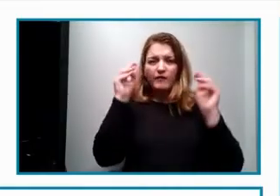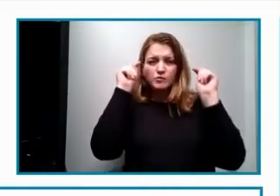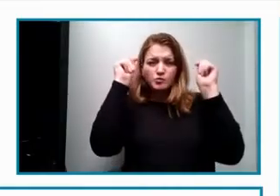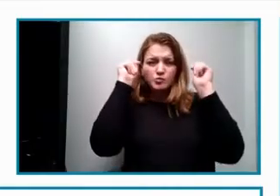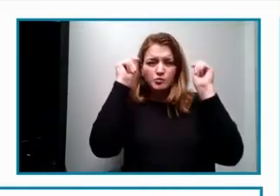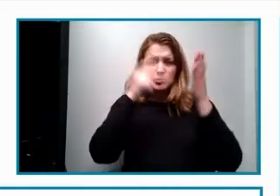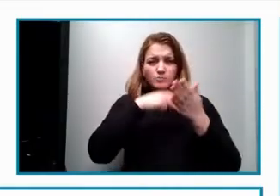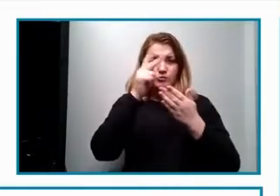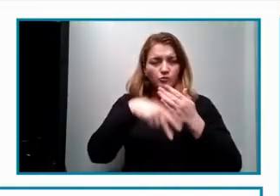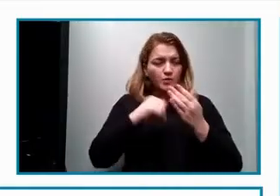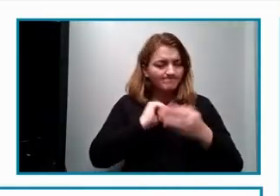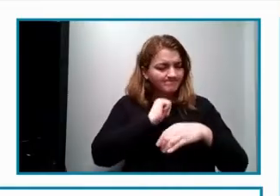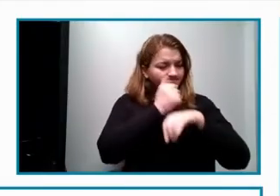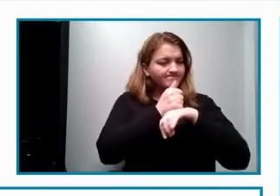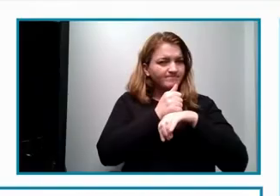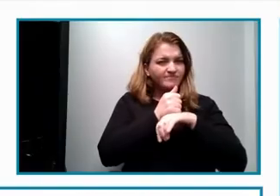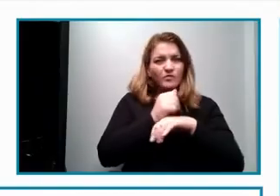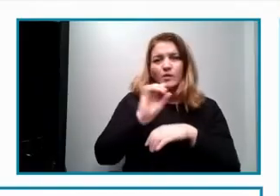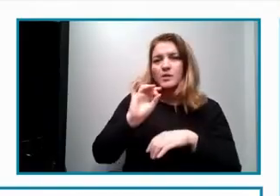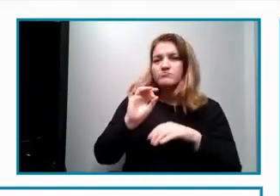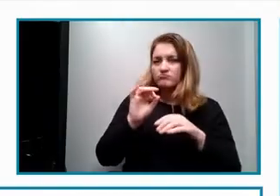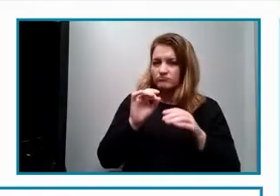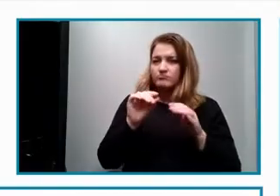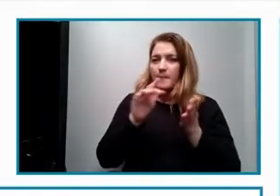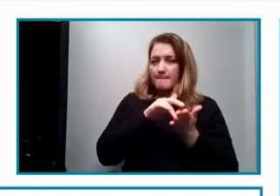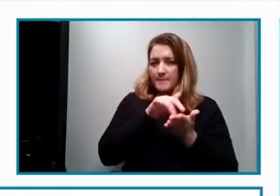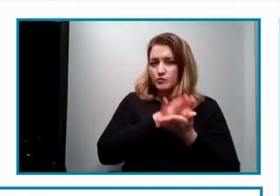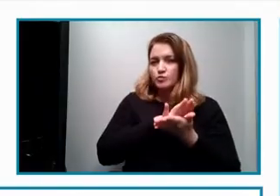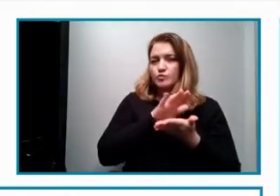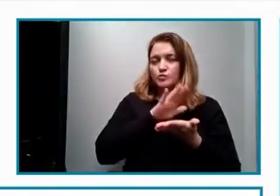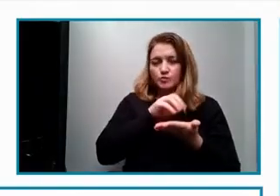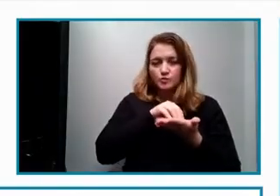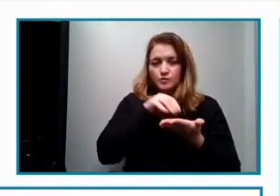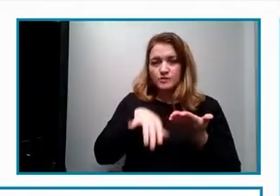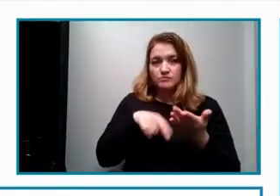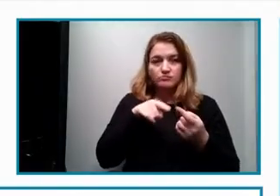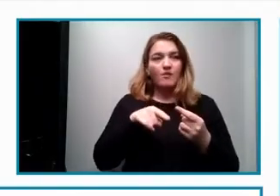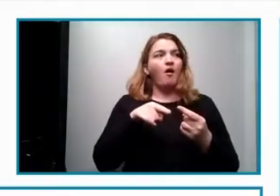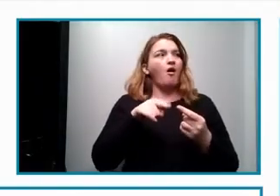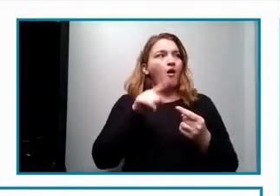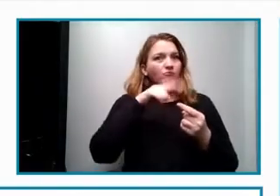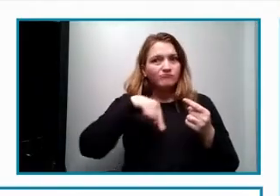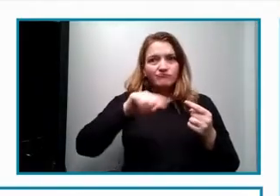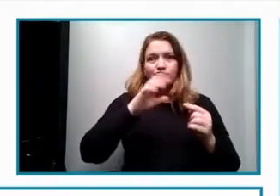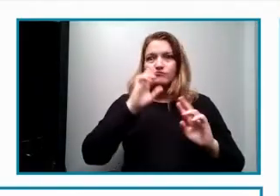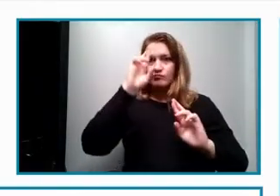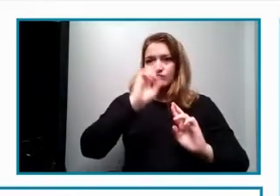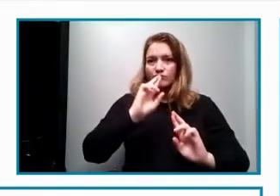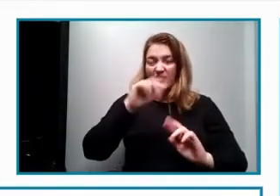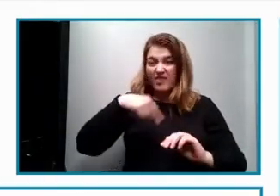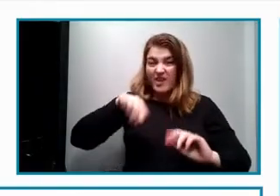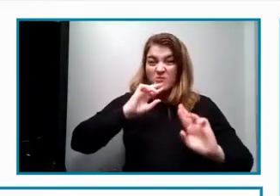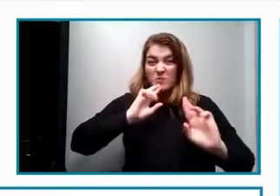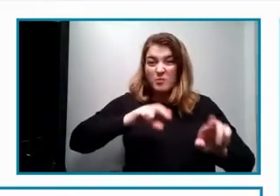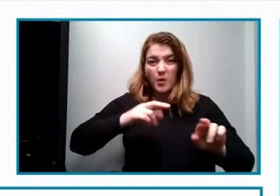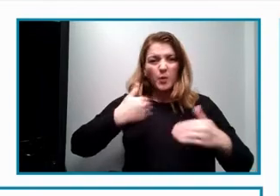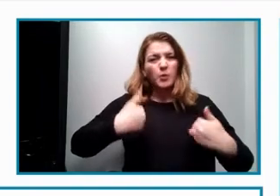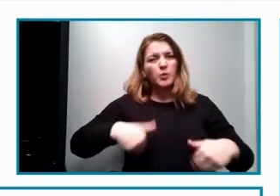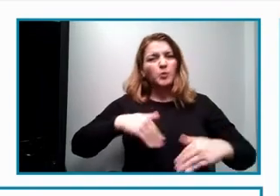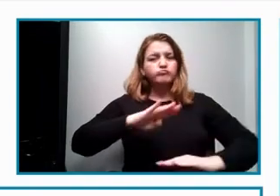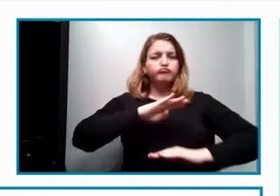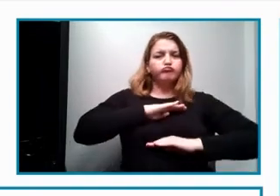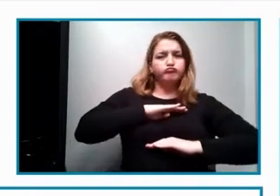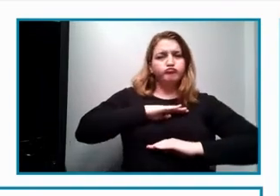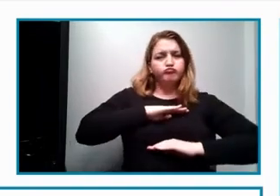semester, and students report they are very satisfied with your program. Both of these things, the number of students